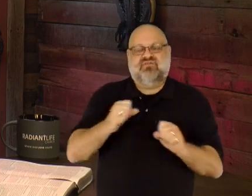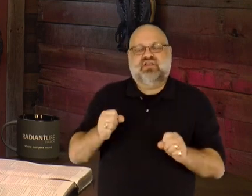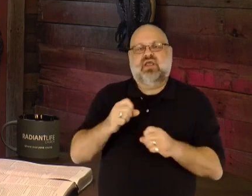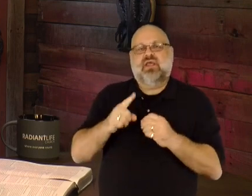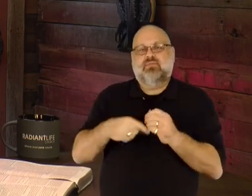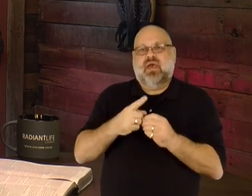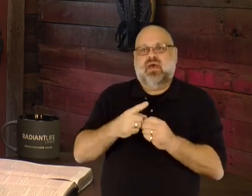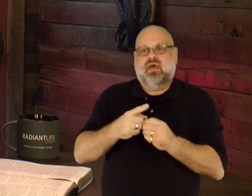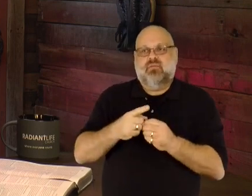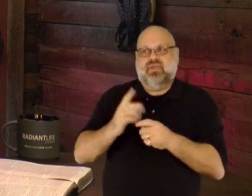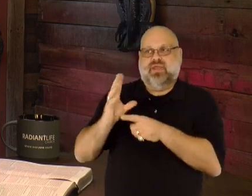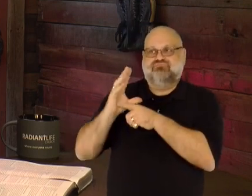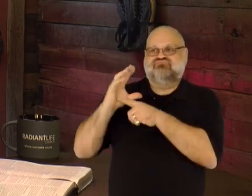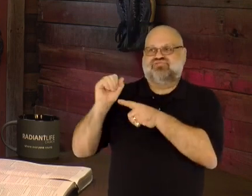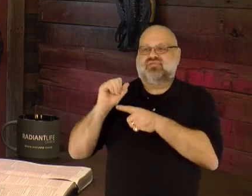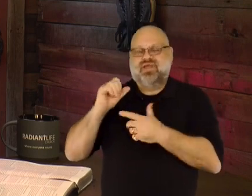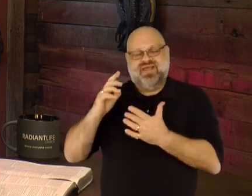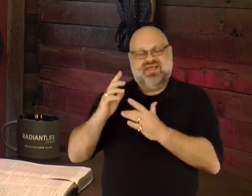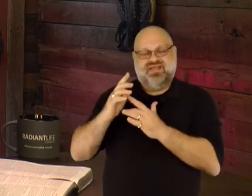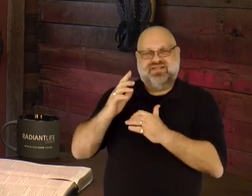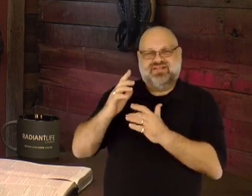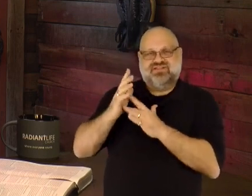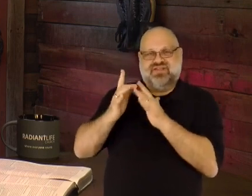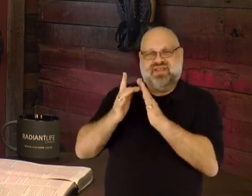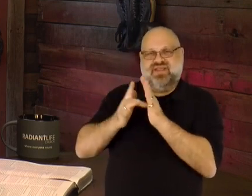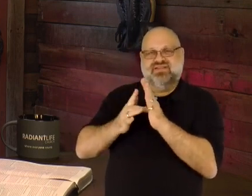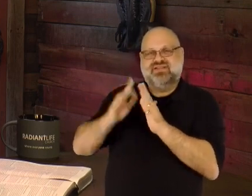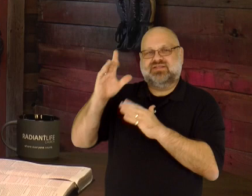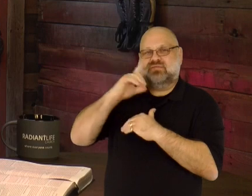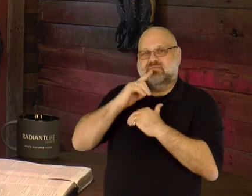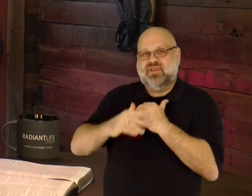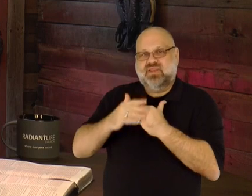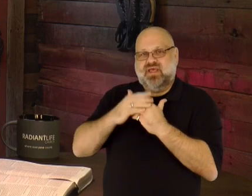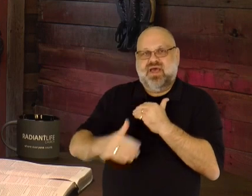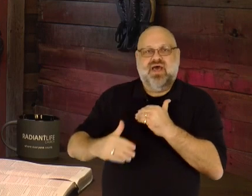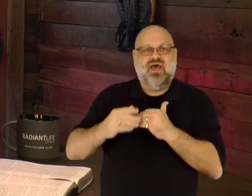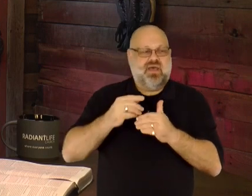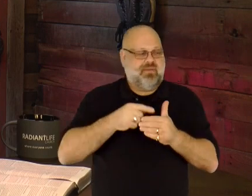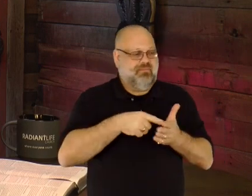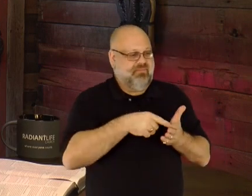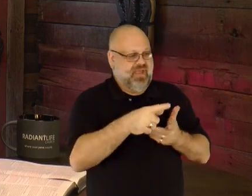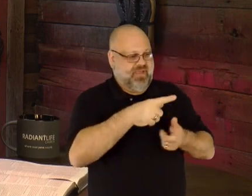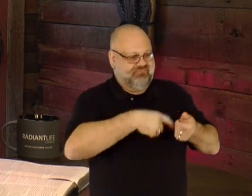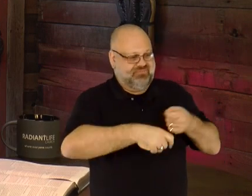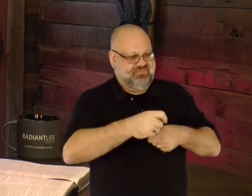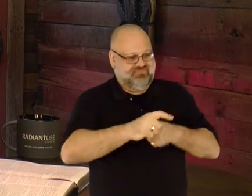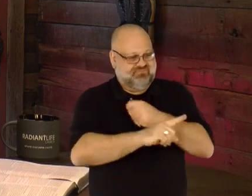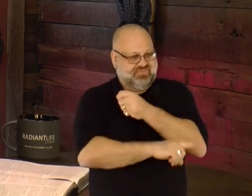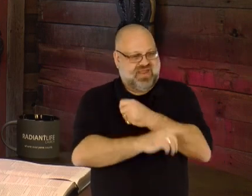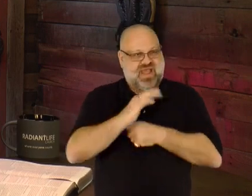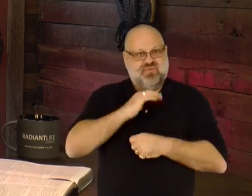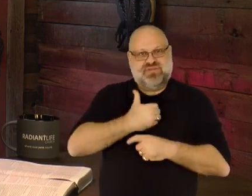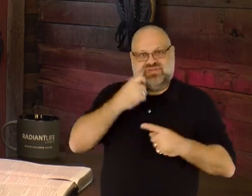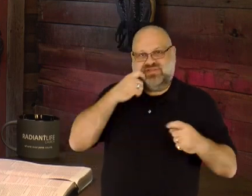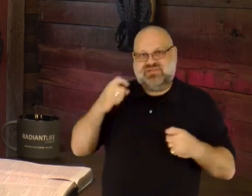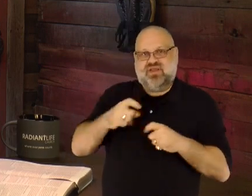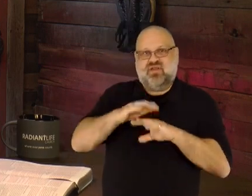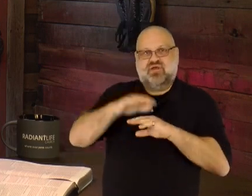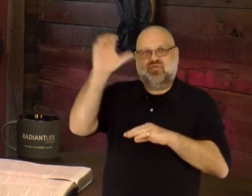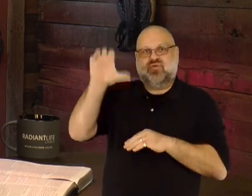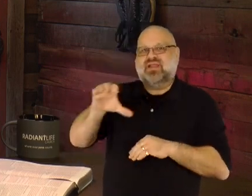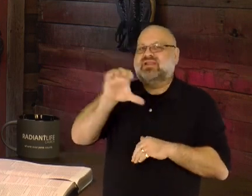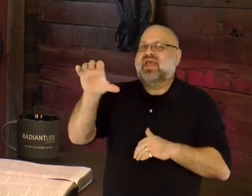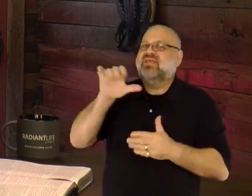being bought out by the blood of Jesus who paid the ransom for our sin on the cross. That's what it means to be sold out